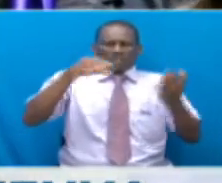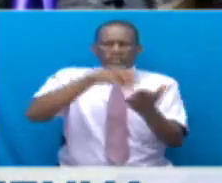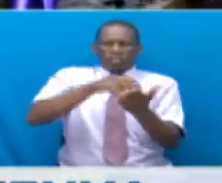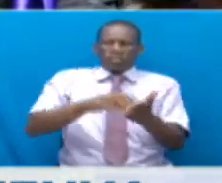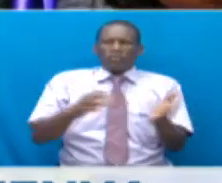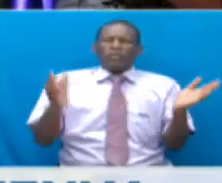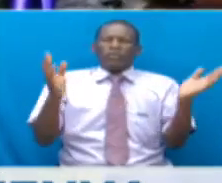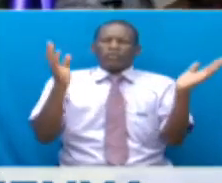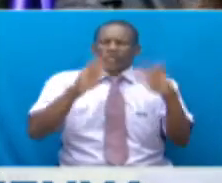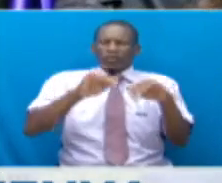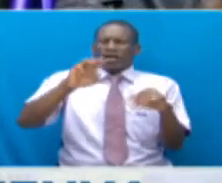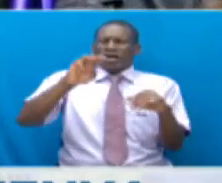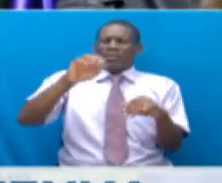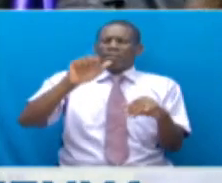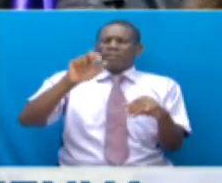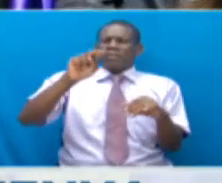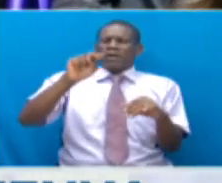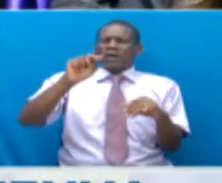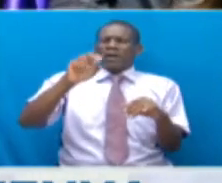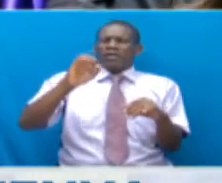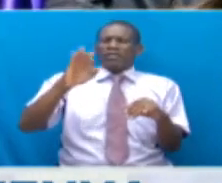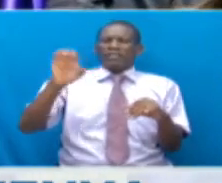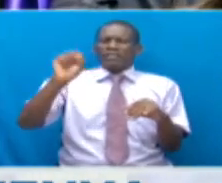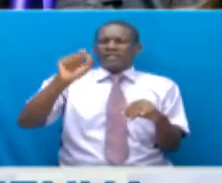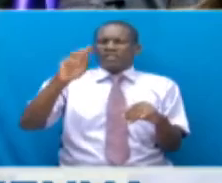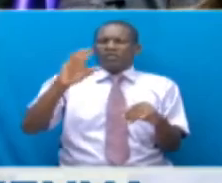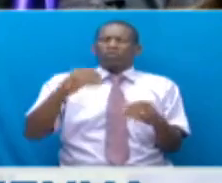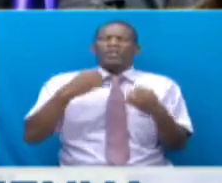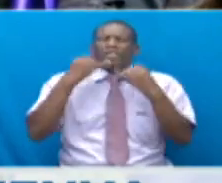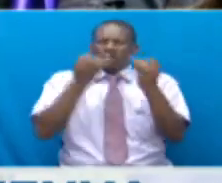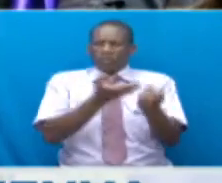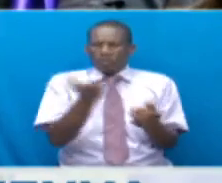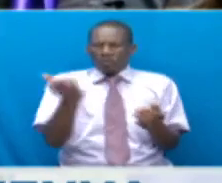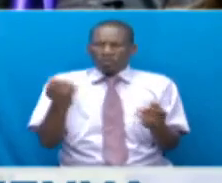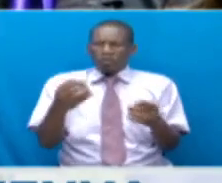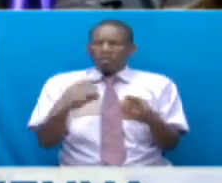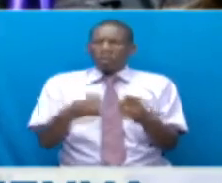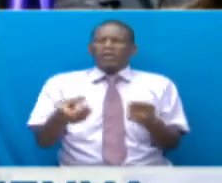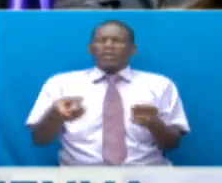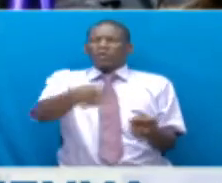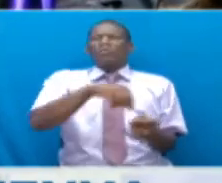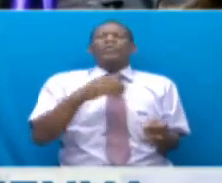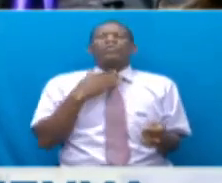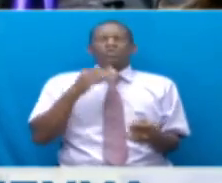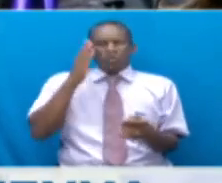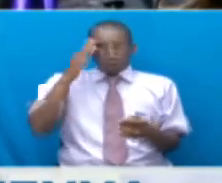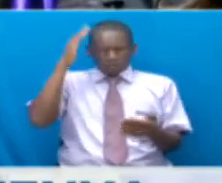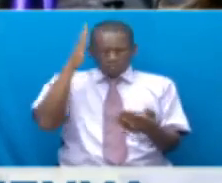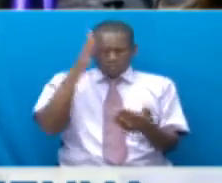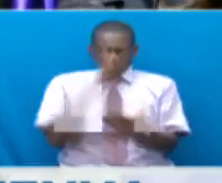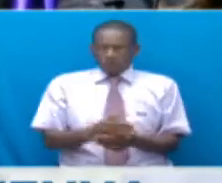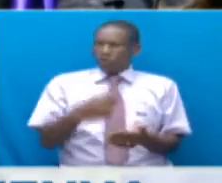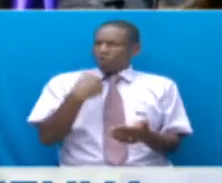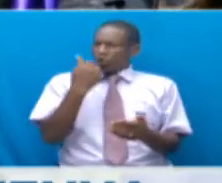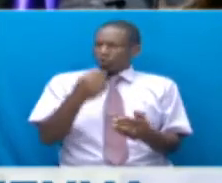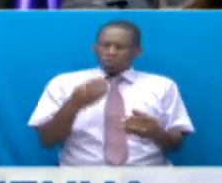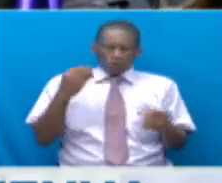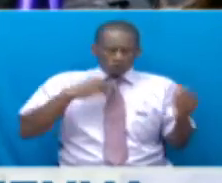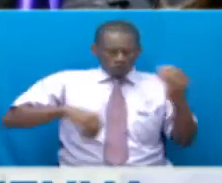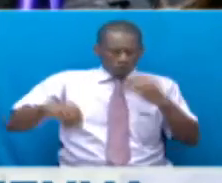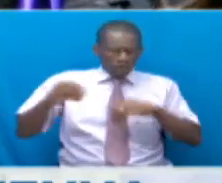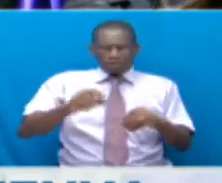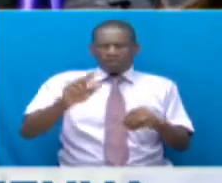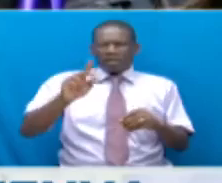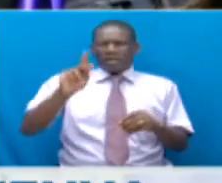our manifesto, we'll be telling you, but get into the depth. We want to know the truth. Nani alichukua pesa za